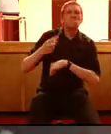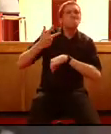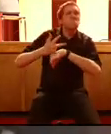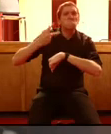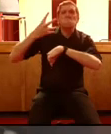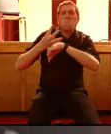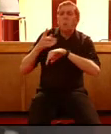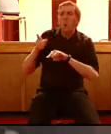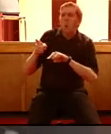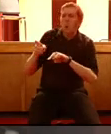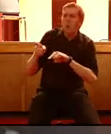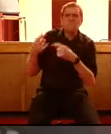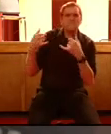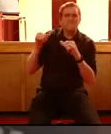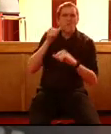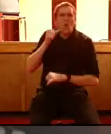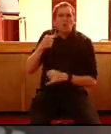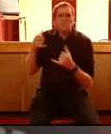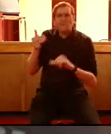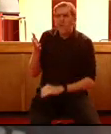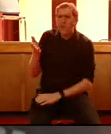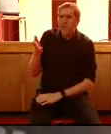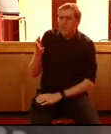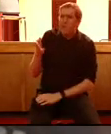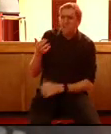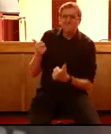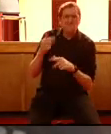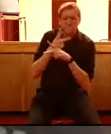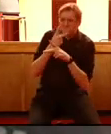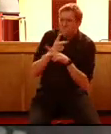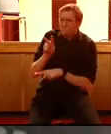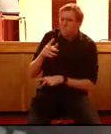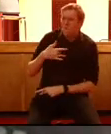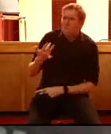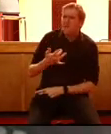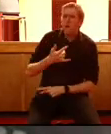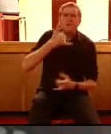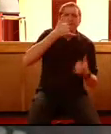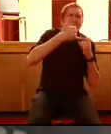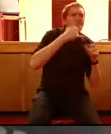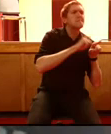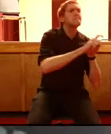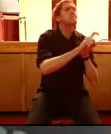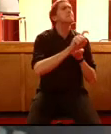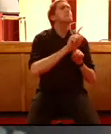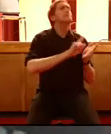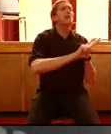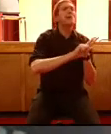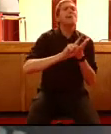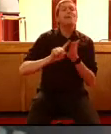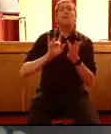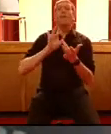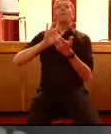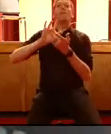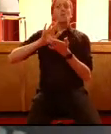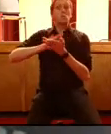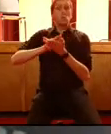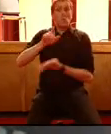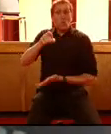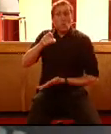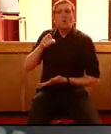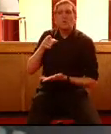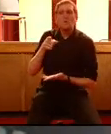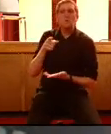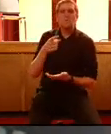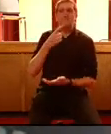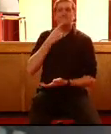figure out what's going on and starts calling around. Finally gets to school, somebody to answer. They tell him that she's been withdrawn to